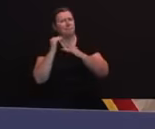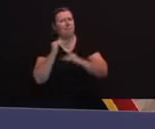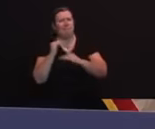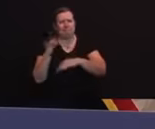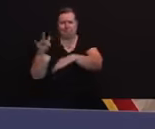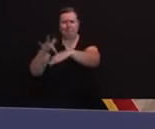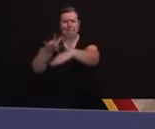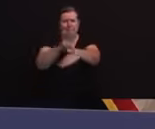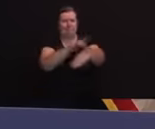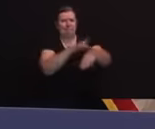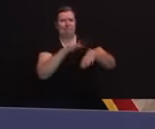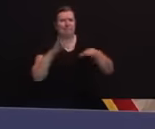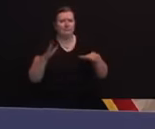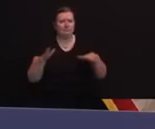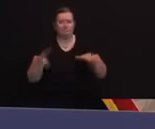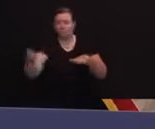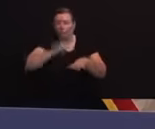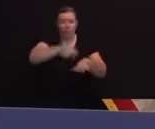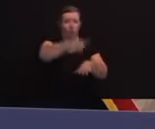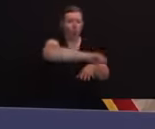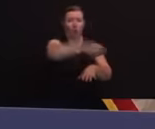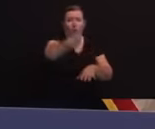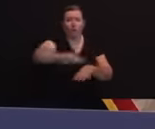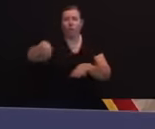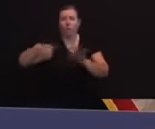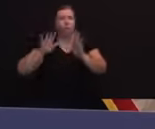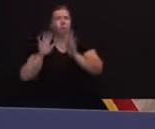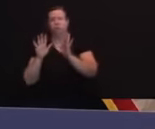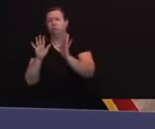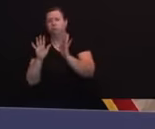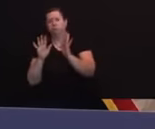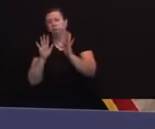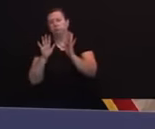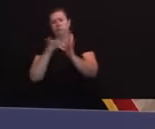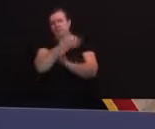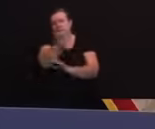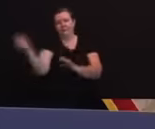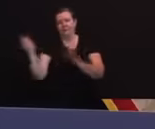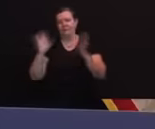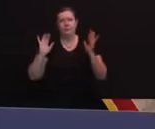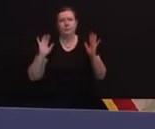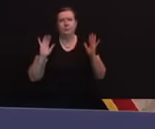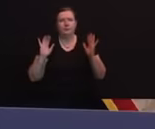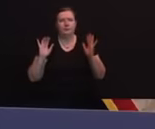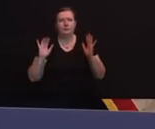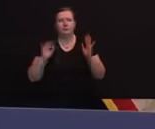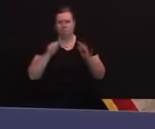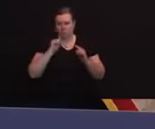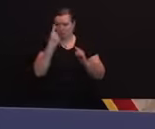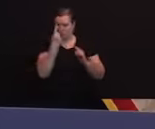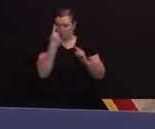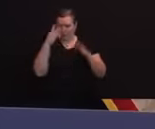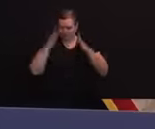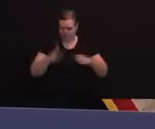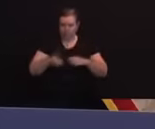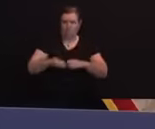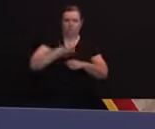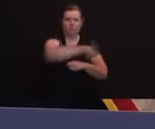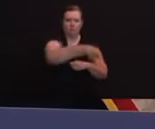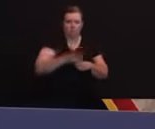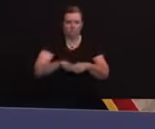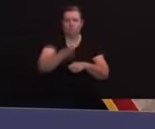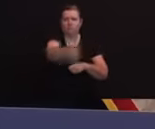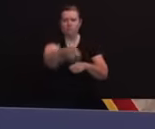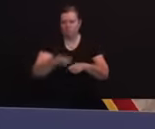utensils. Use single-use options, or identify one person to serve shareable items like salad dressings